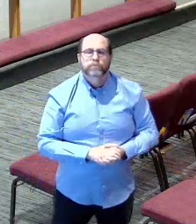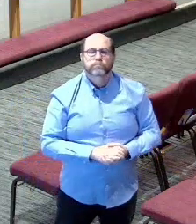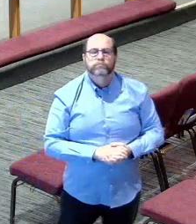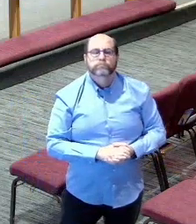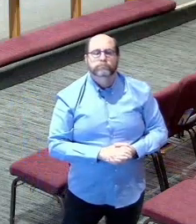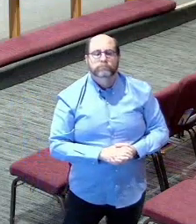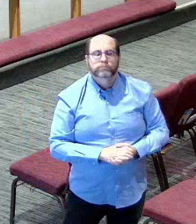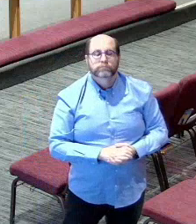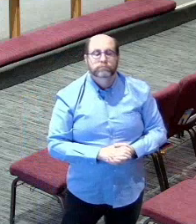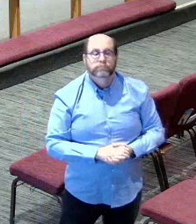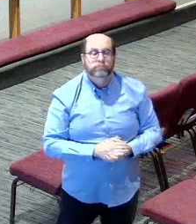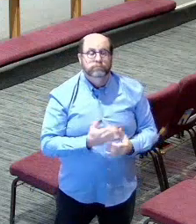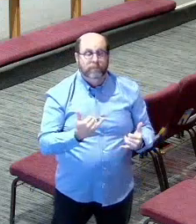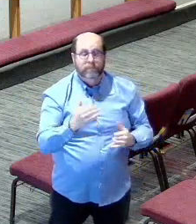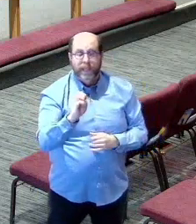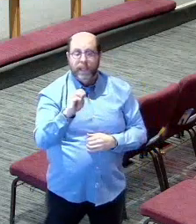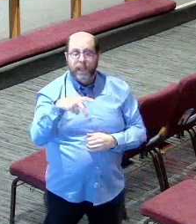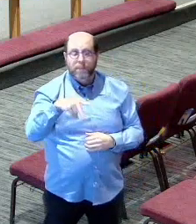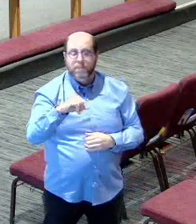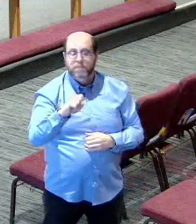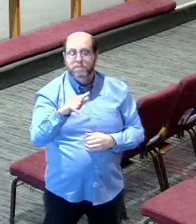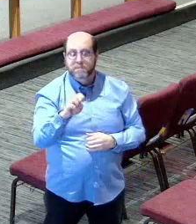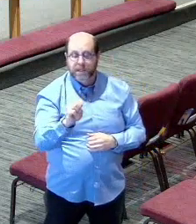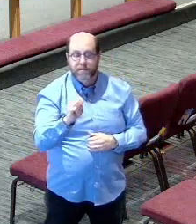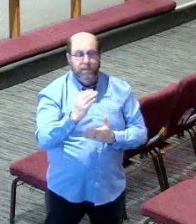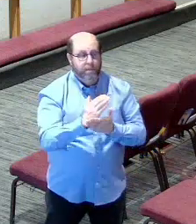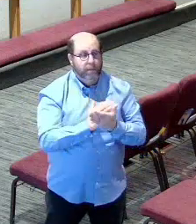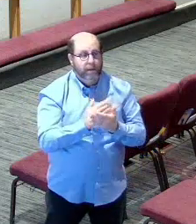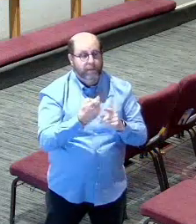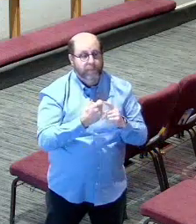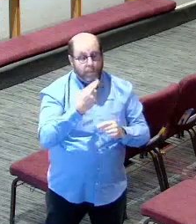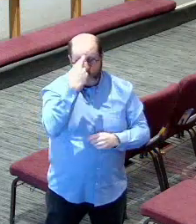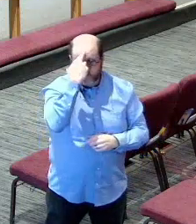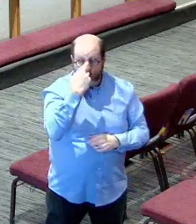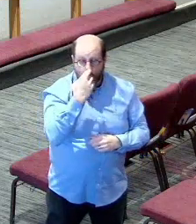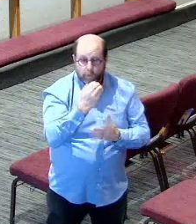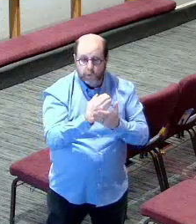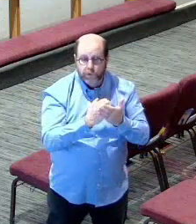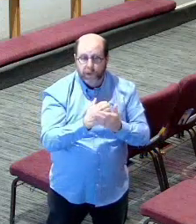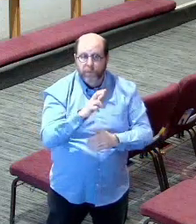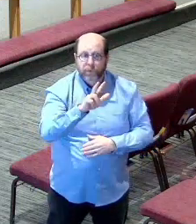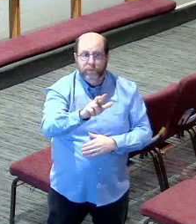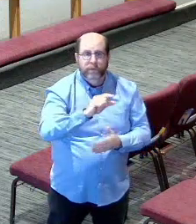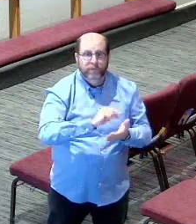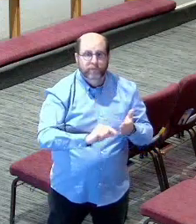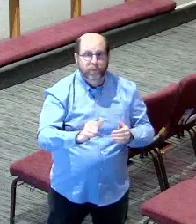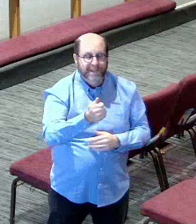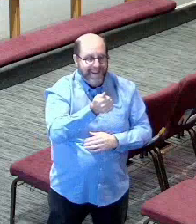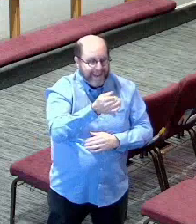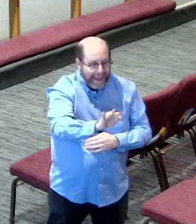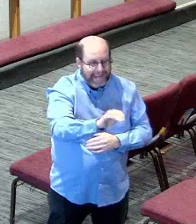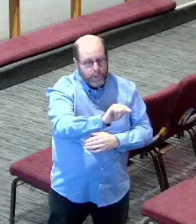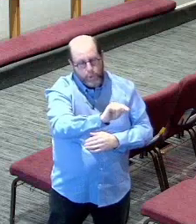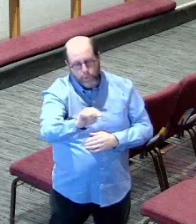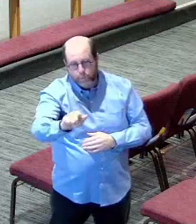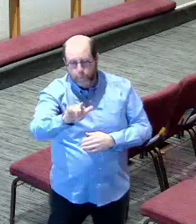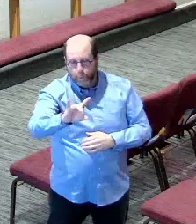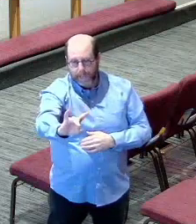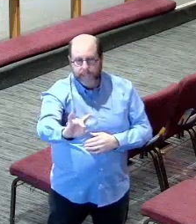Our epistle lesson today from Romans chapter 3, verses 19 through 28.